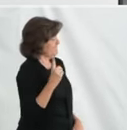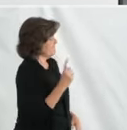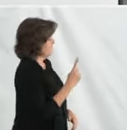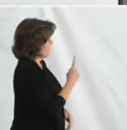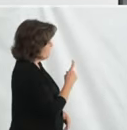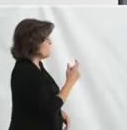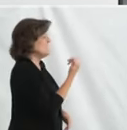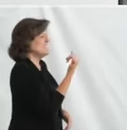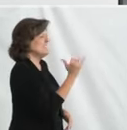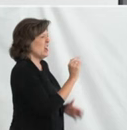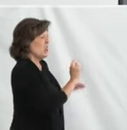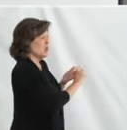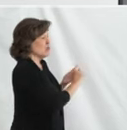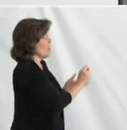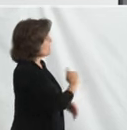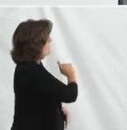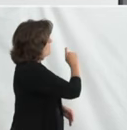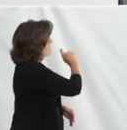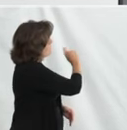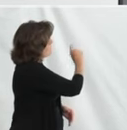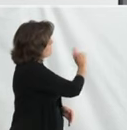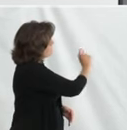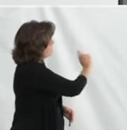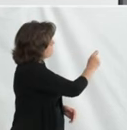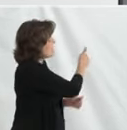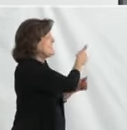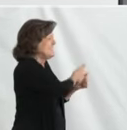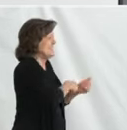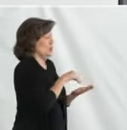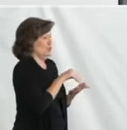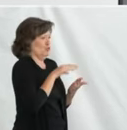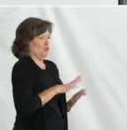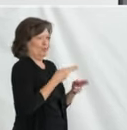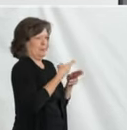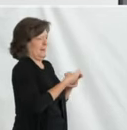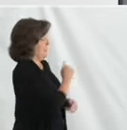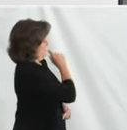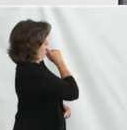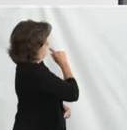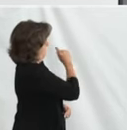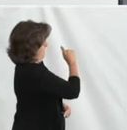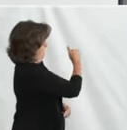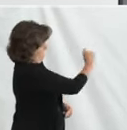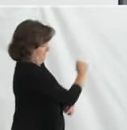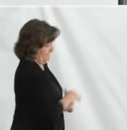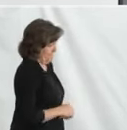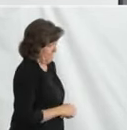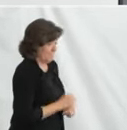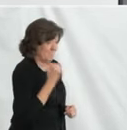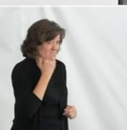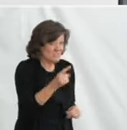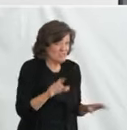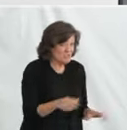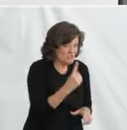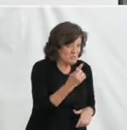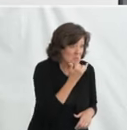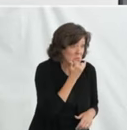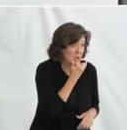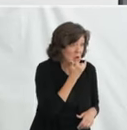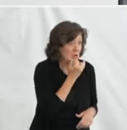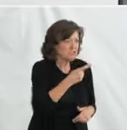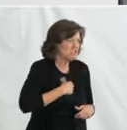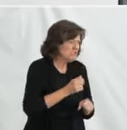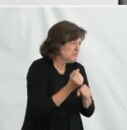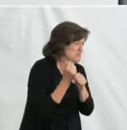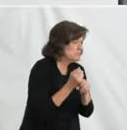yellow chalk, and she wrote each student's name on the board. And if you ever did anything wrong, she wouldn't holler at you. She would just